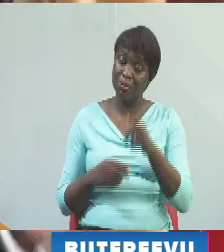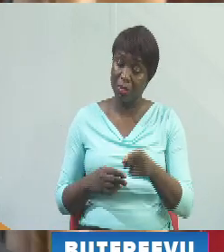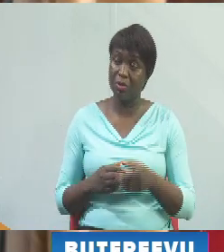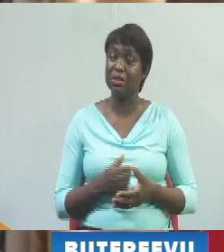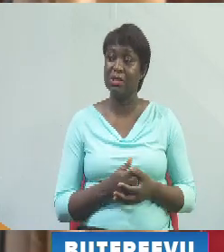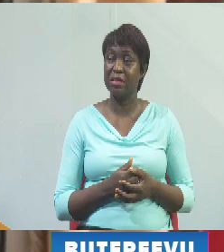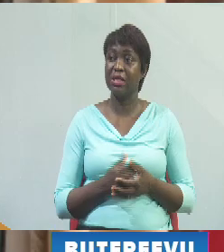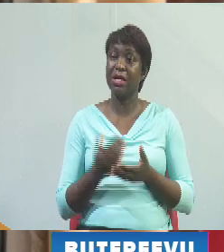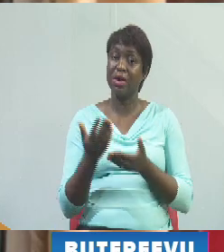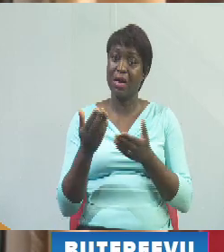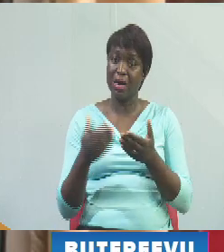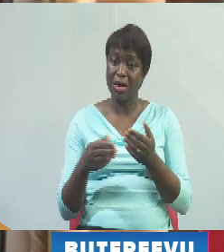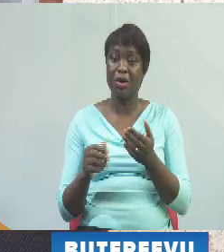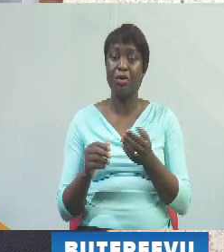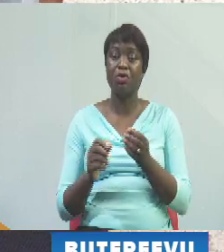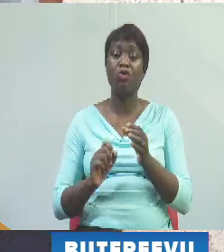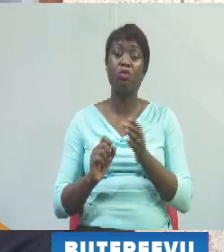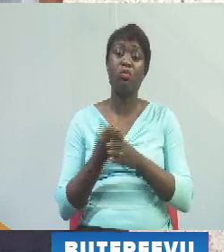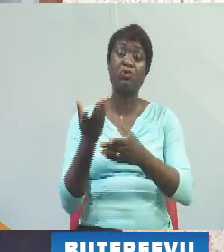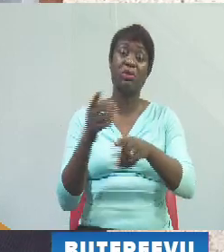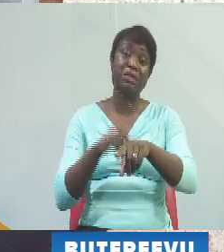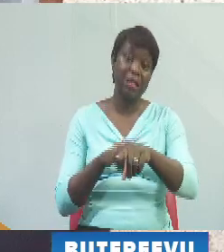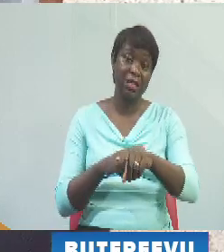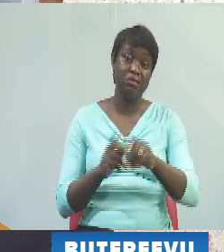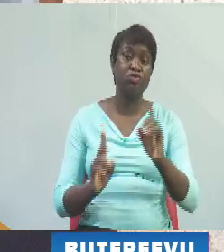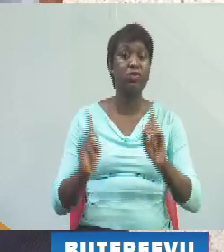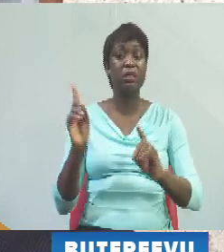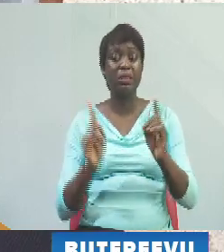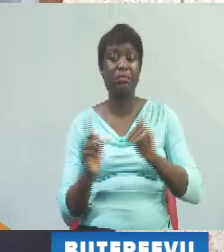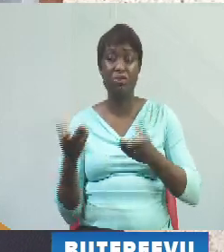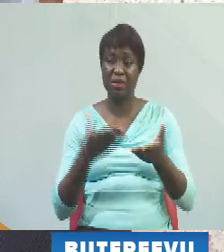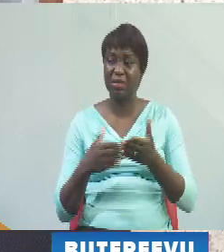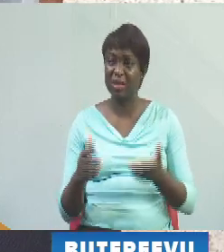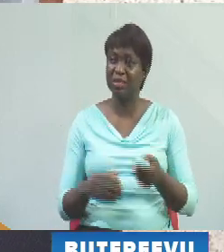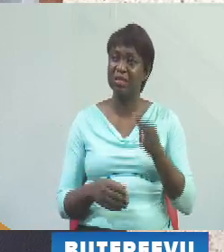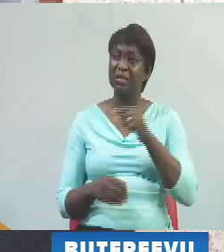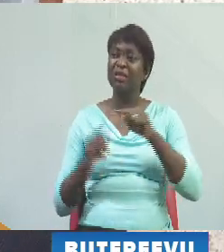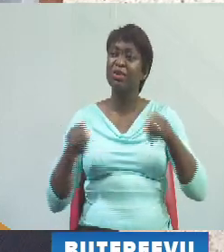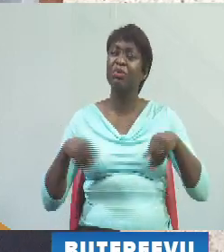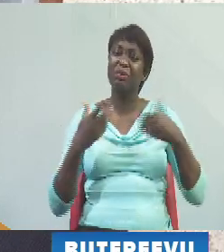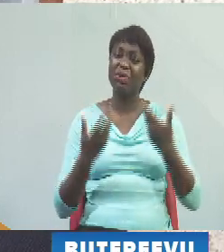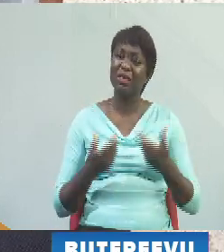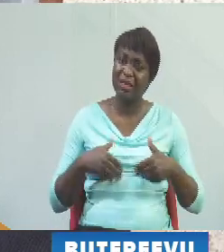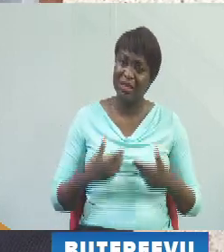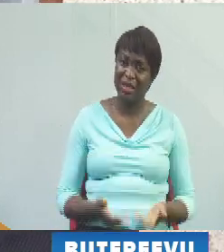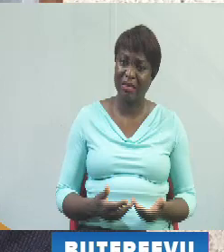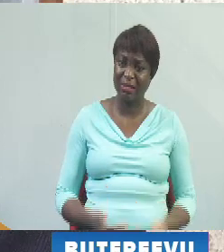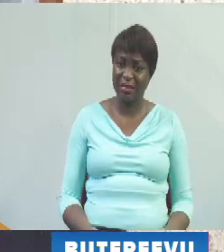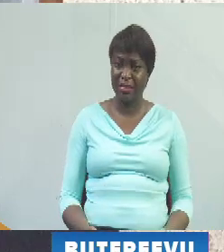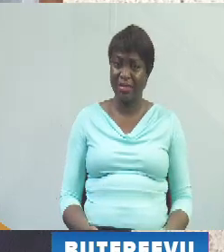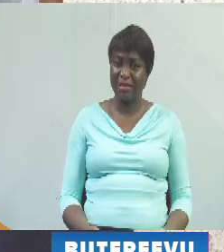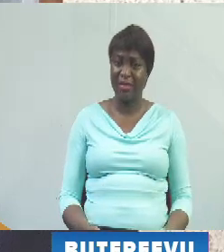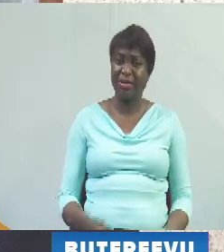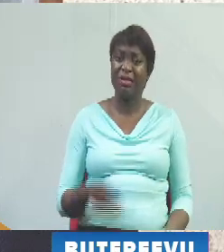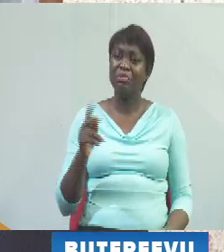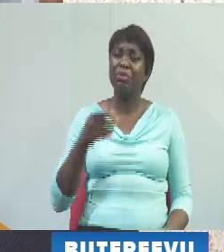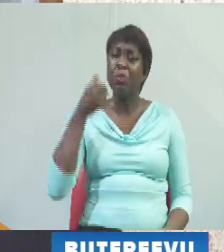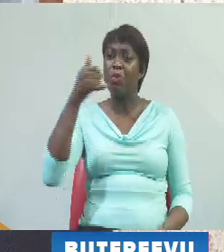short debate, okay? Because it is too much. Tuko ye na masimo gaba antu gamba, ngaba tusabe sente zoku wakulida